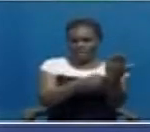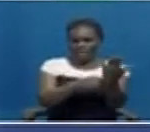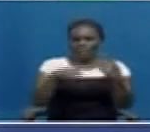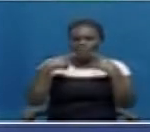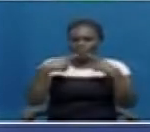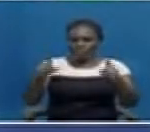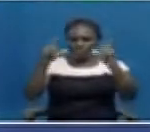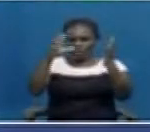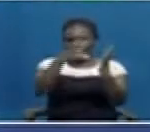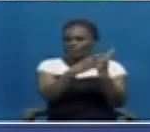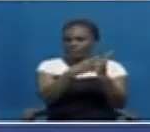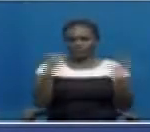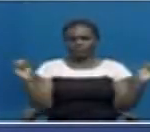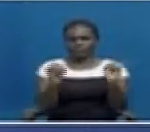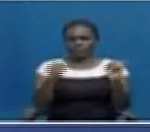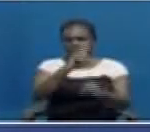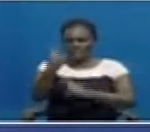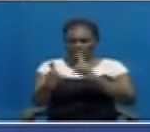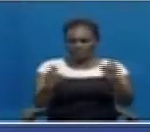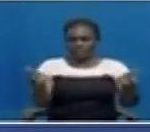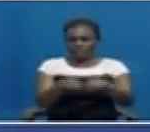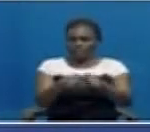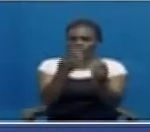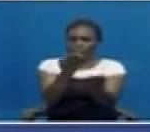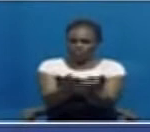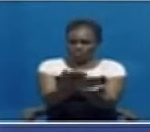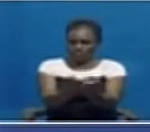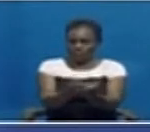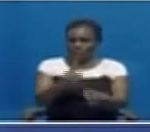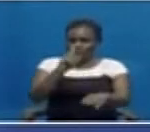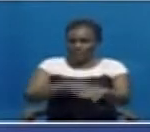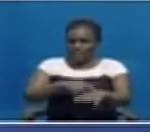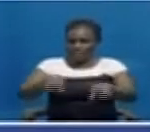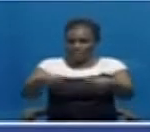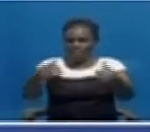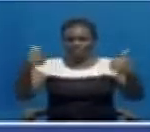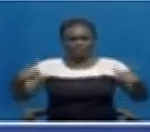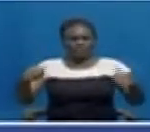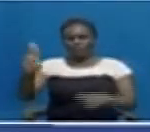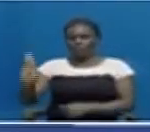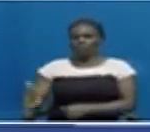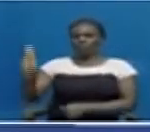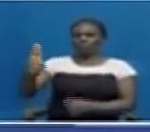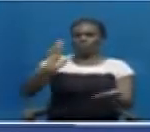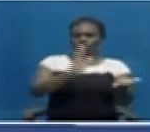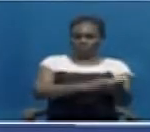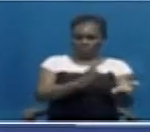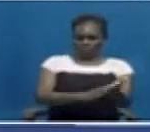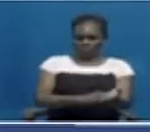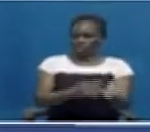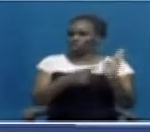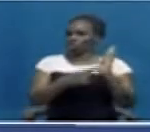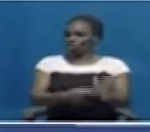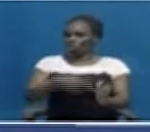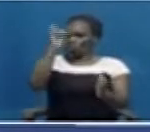of advertising or interviewing, neither had they proposed a given timeline. Uhuru Kenyatta's recommendation stipulates